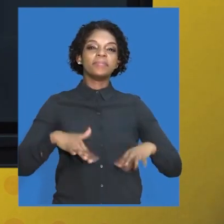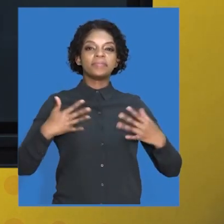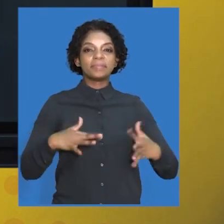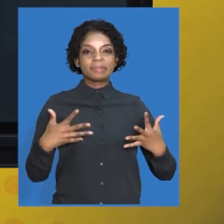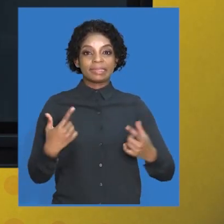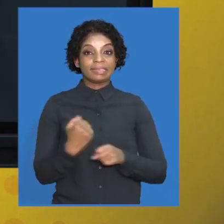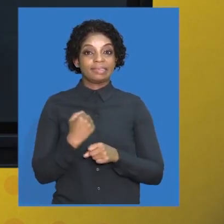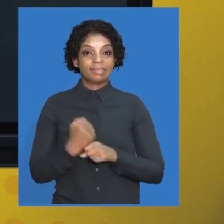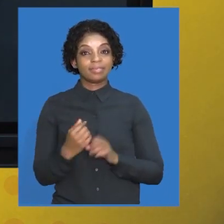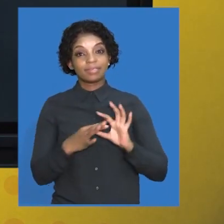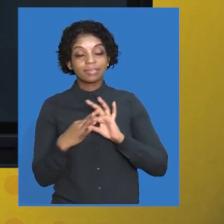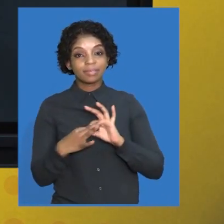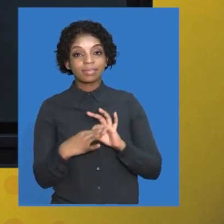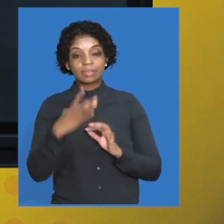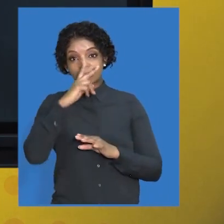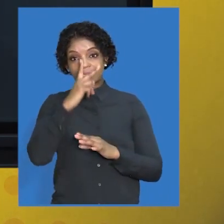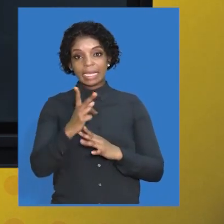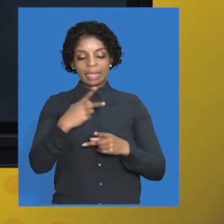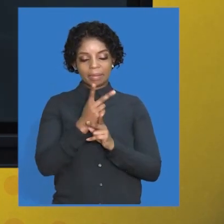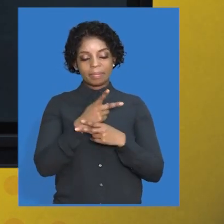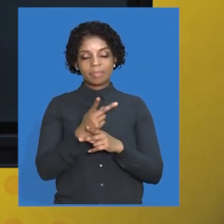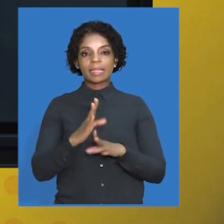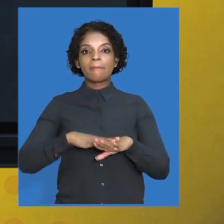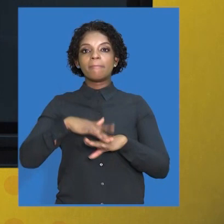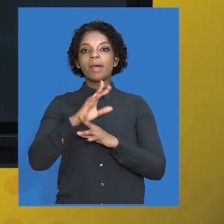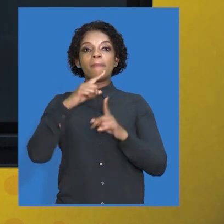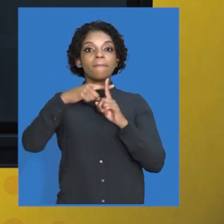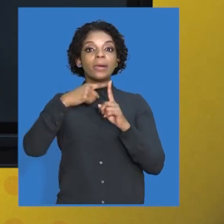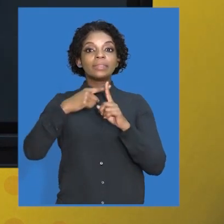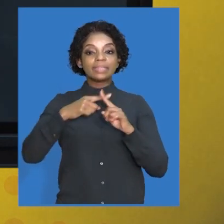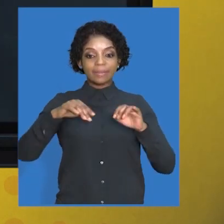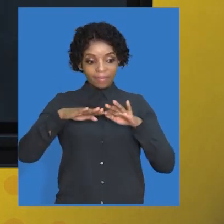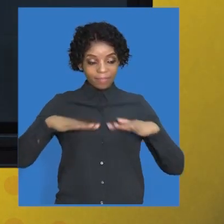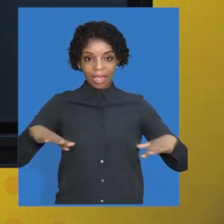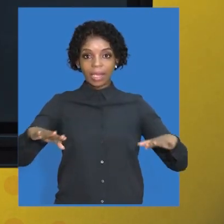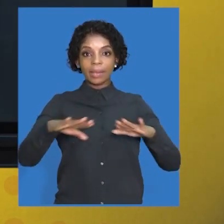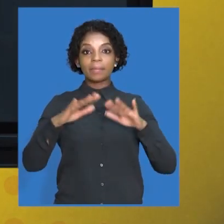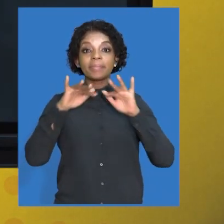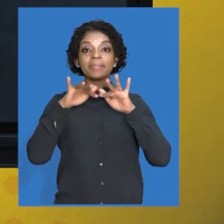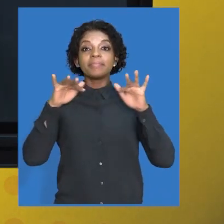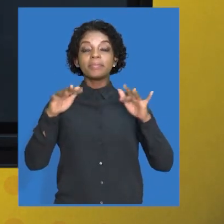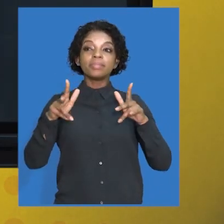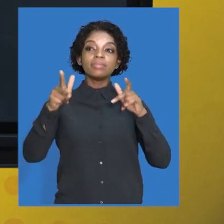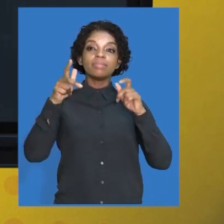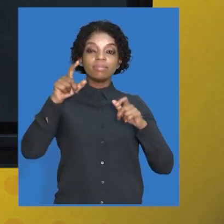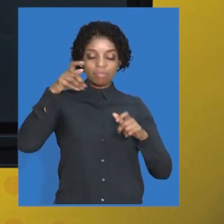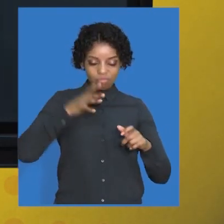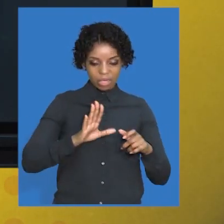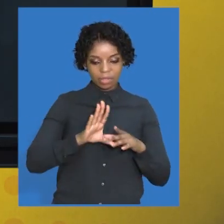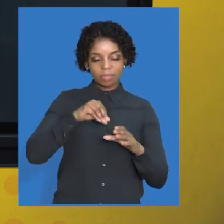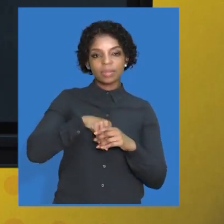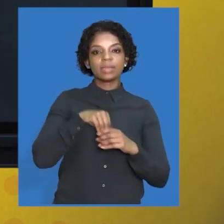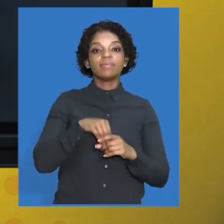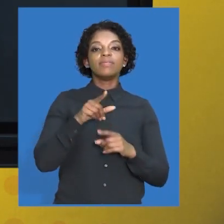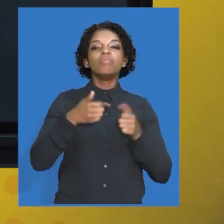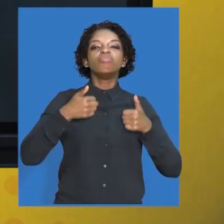business, the more productive it's going to be, the more positive that environment is going to be. People want to be involved in a good